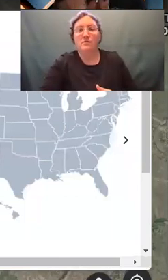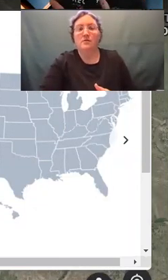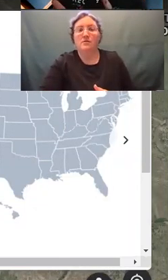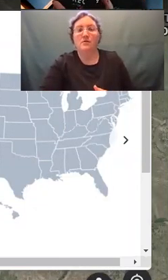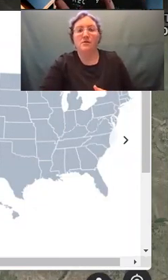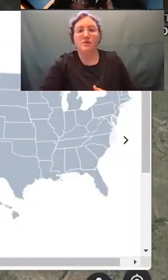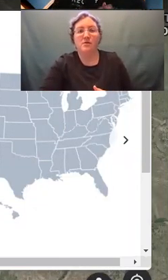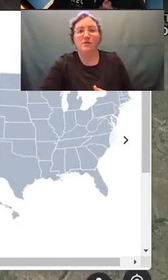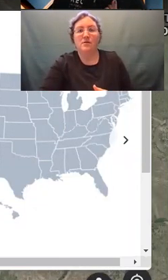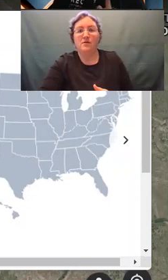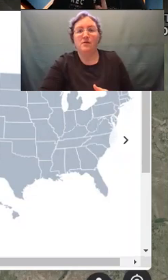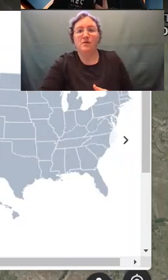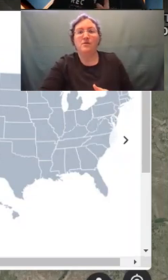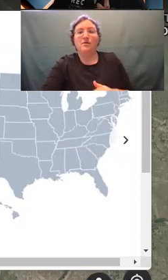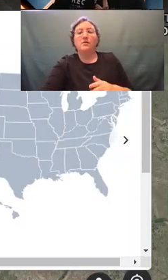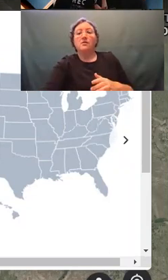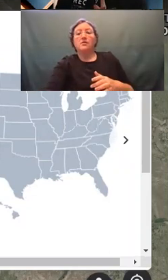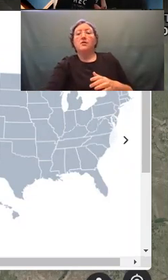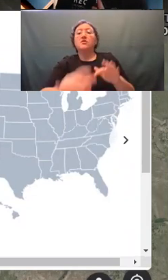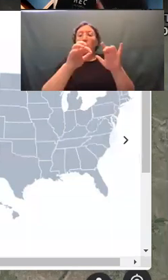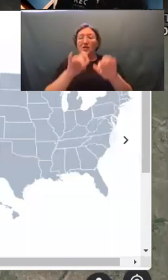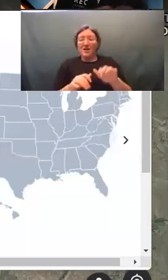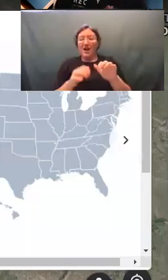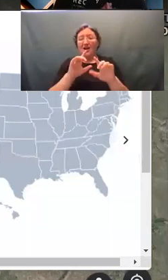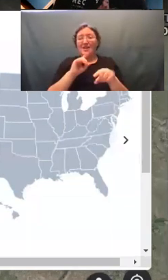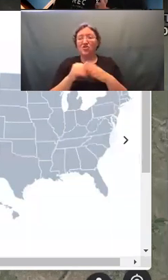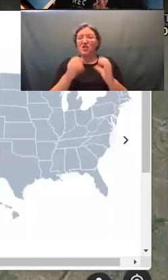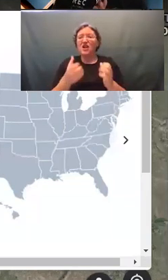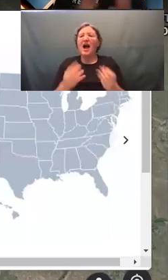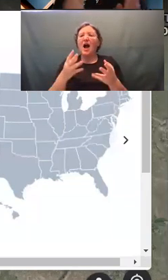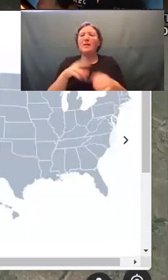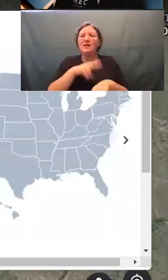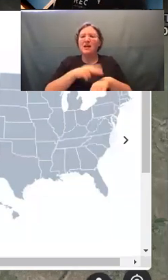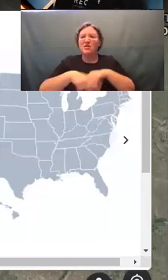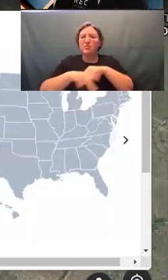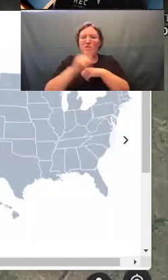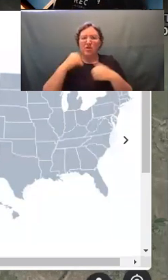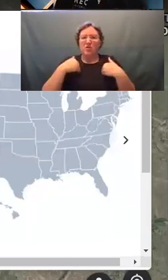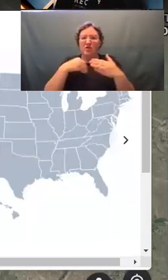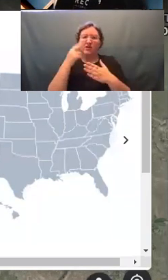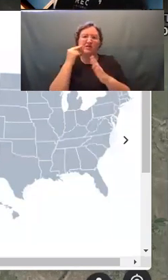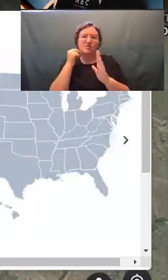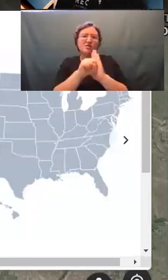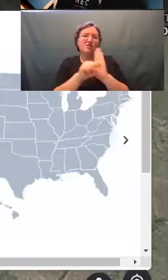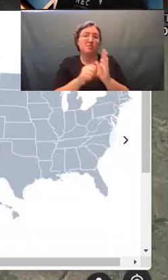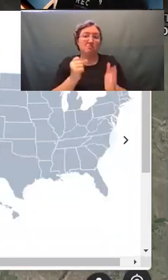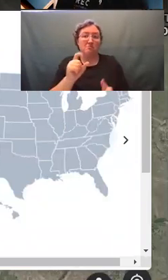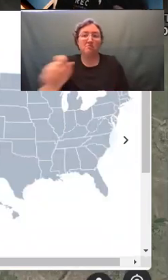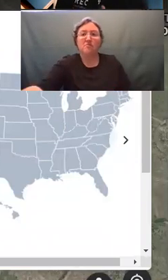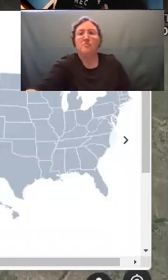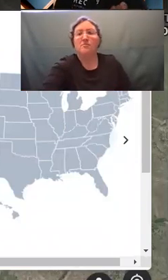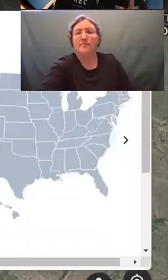get your answers in the next couple of seconds. And as we see here, we have the great state